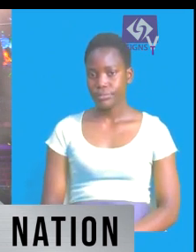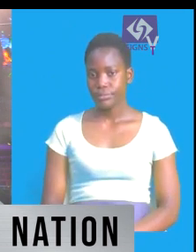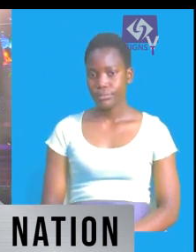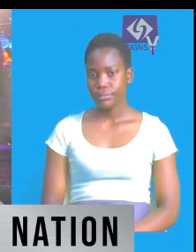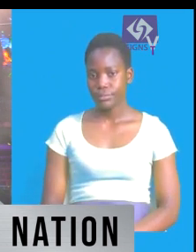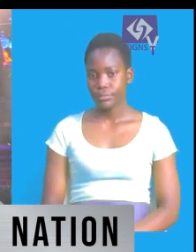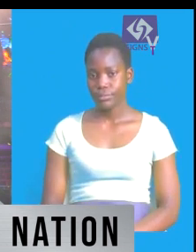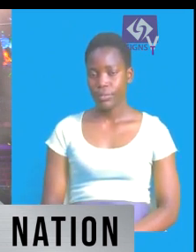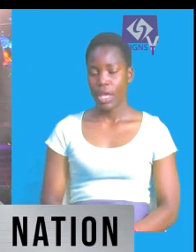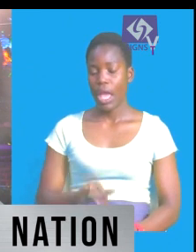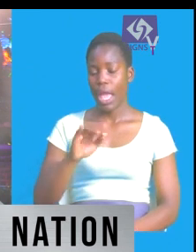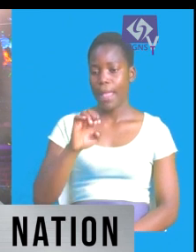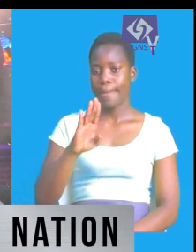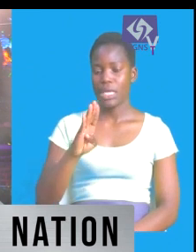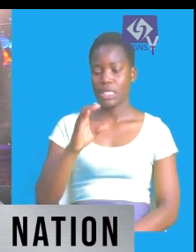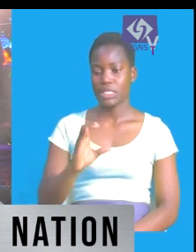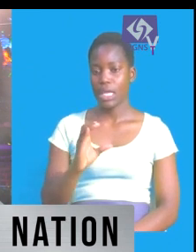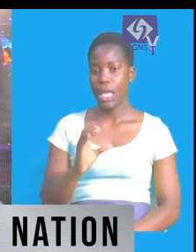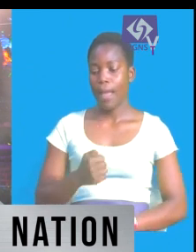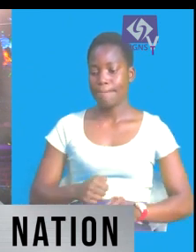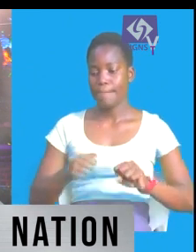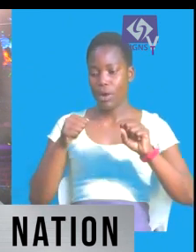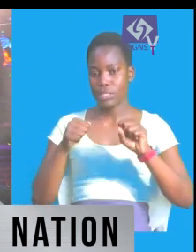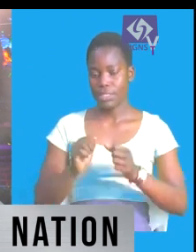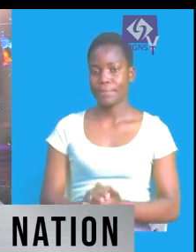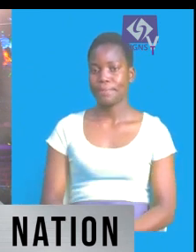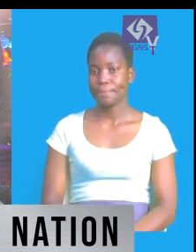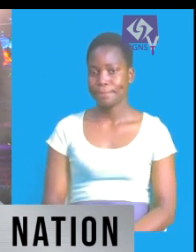as the IEBC chair.